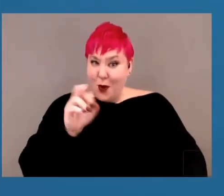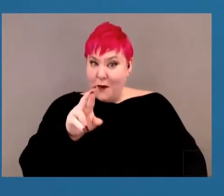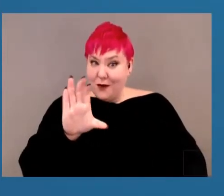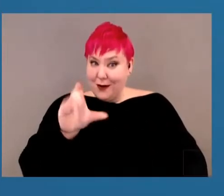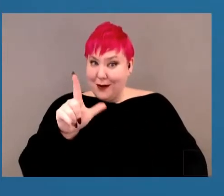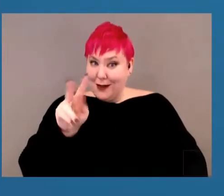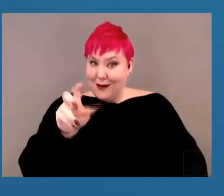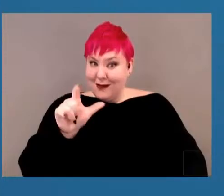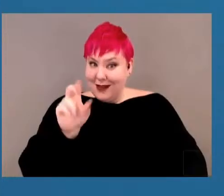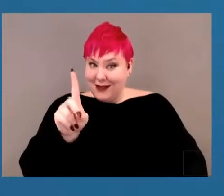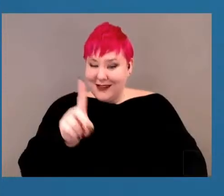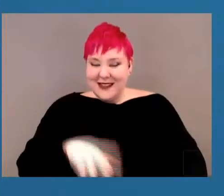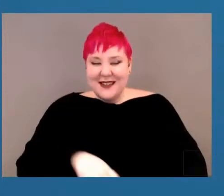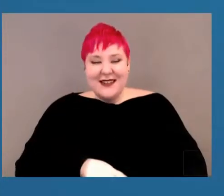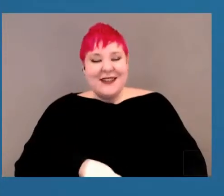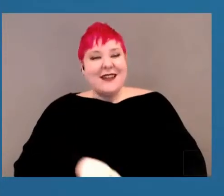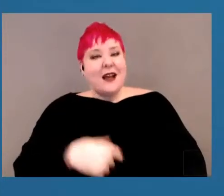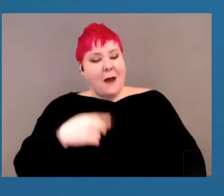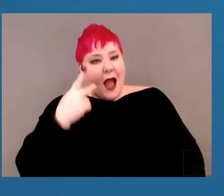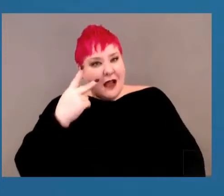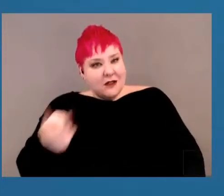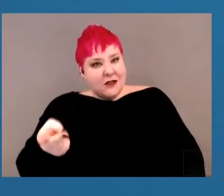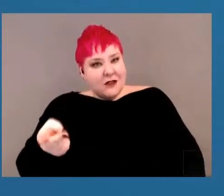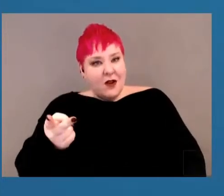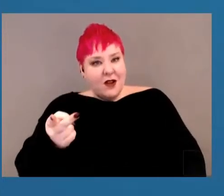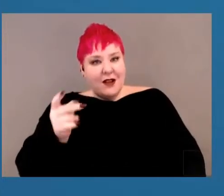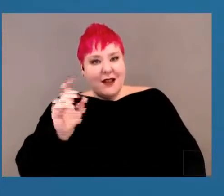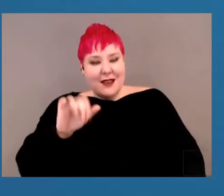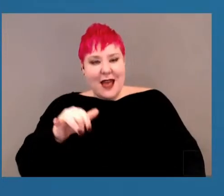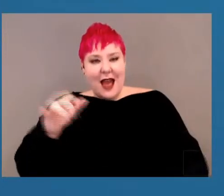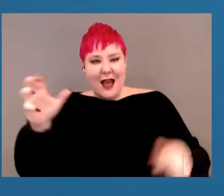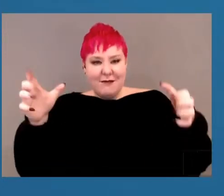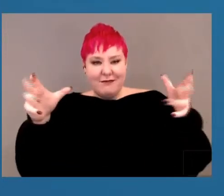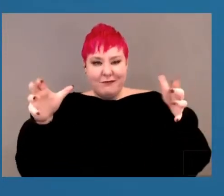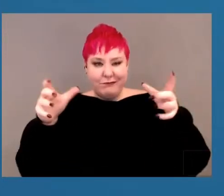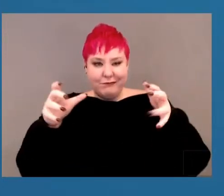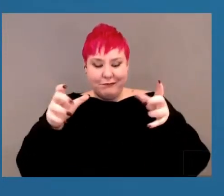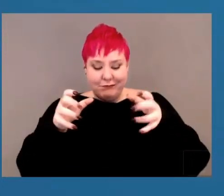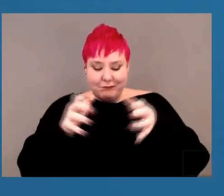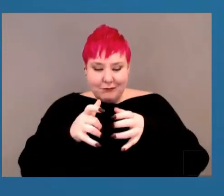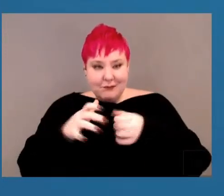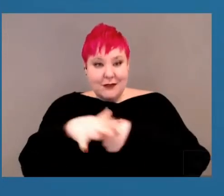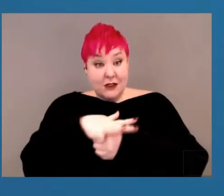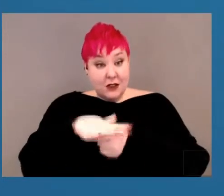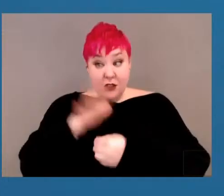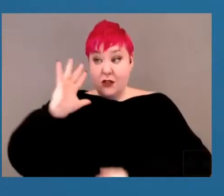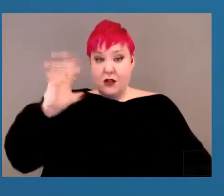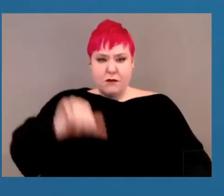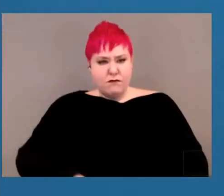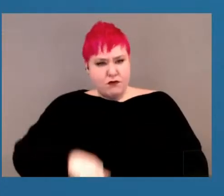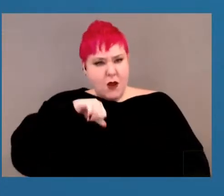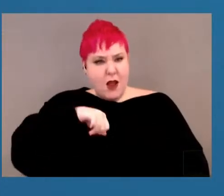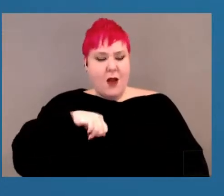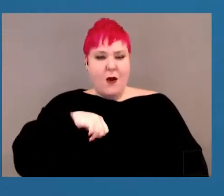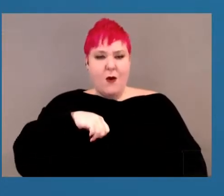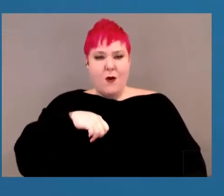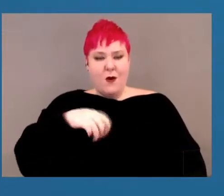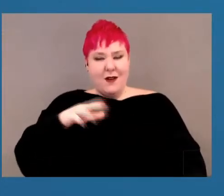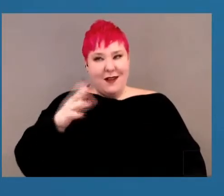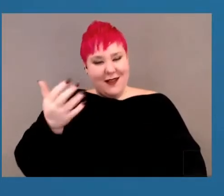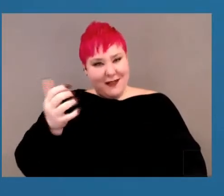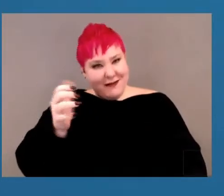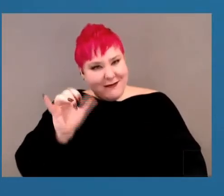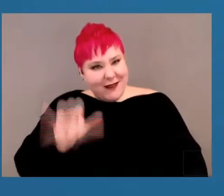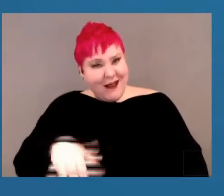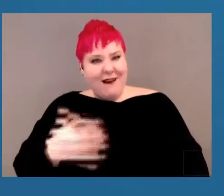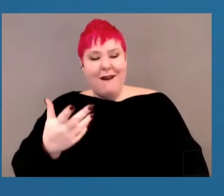I witnessed the decline of a region that was once proud. Upstate's legacy was built on